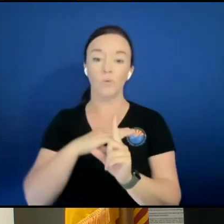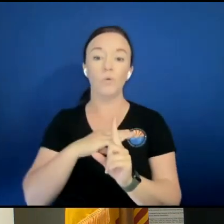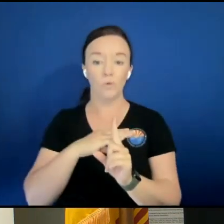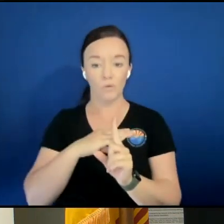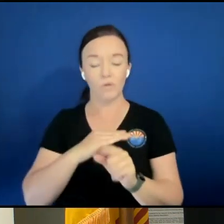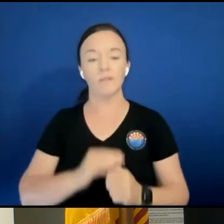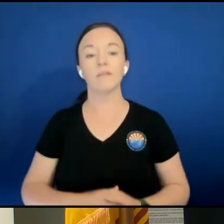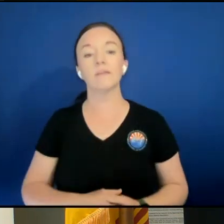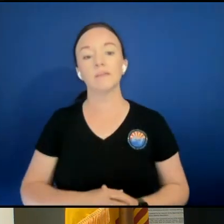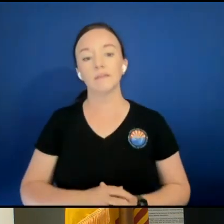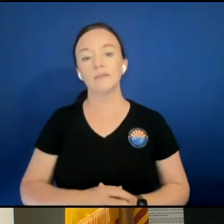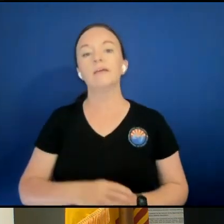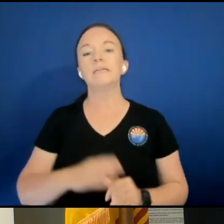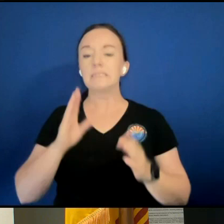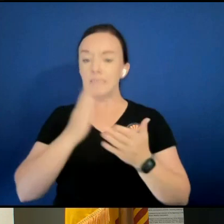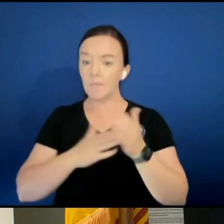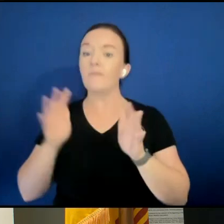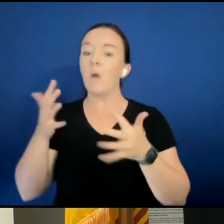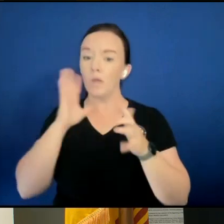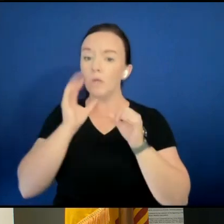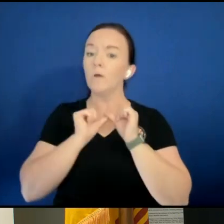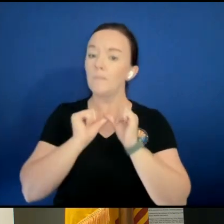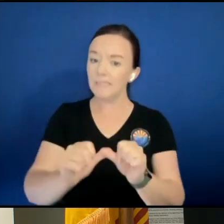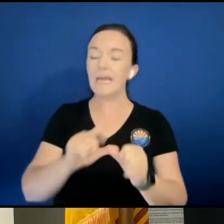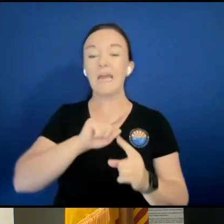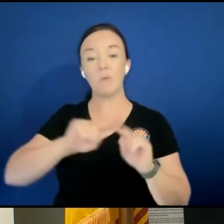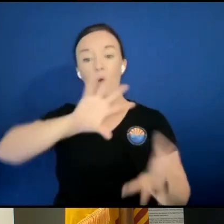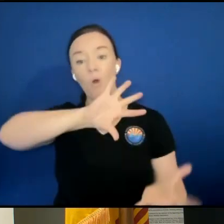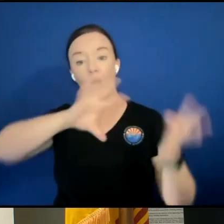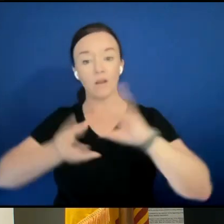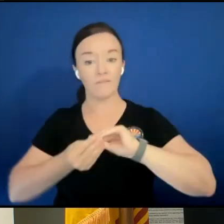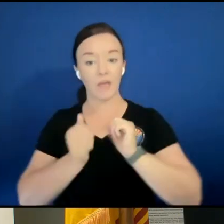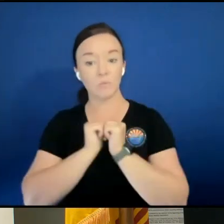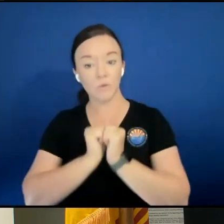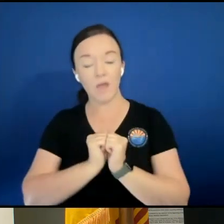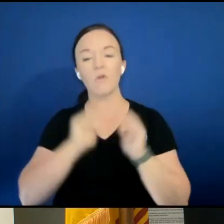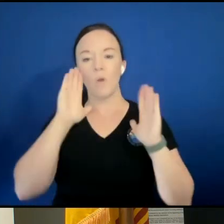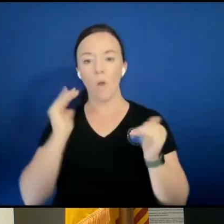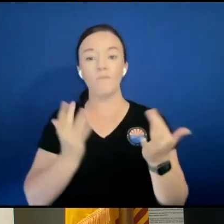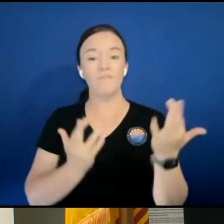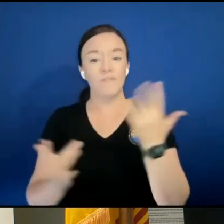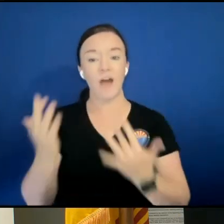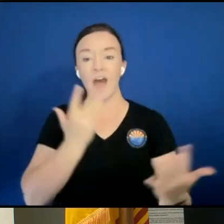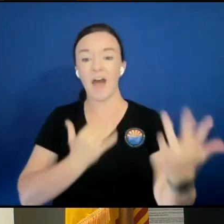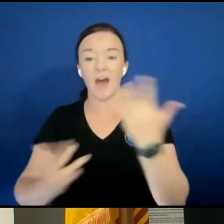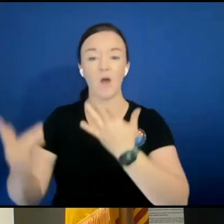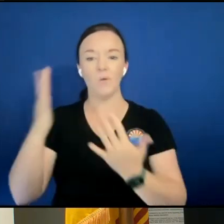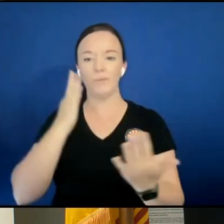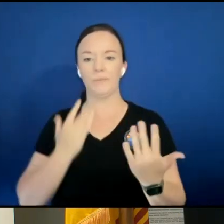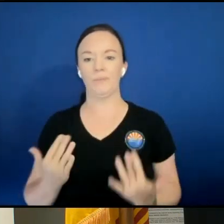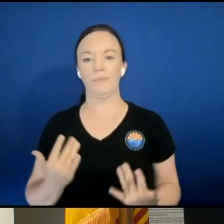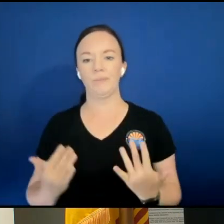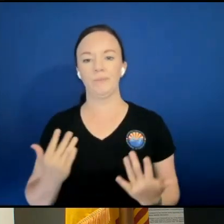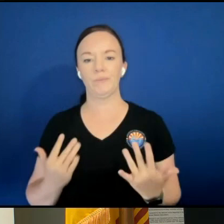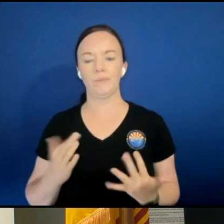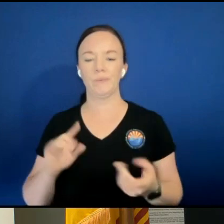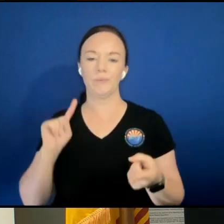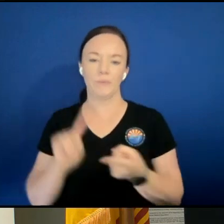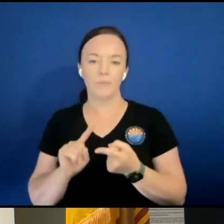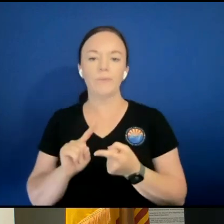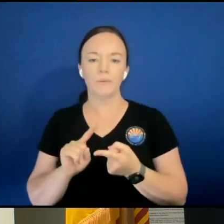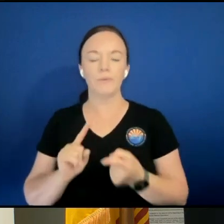maintain some of that wind, but all those things together hopefully will help moderate conditions of the fire at the very least.